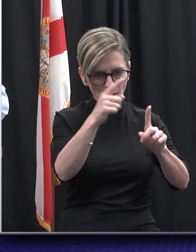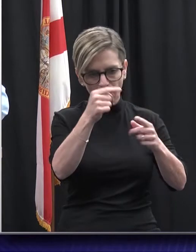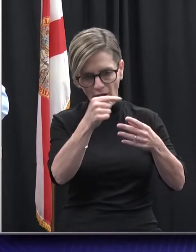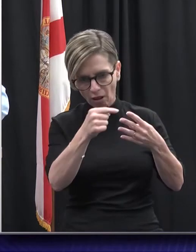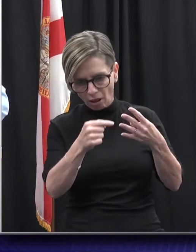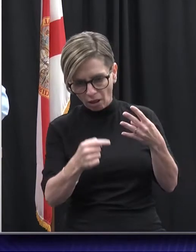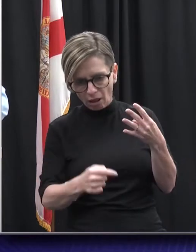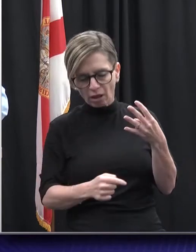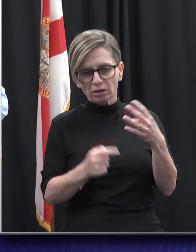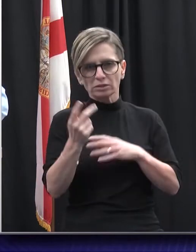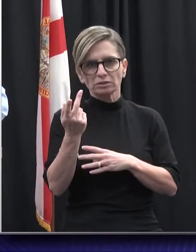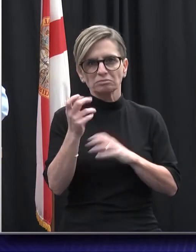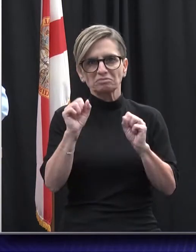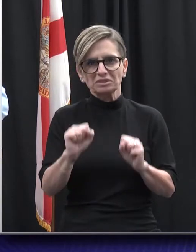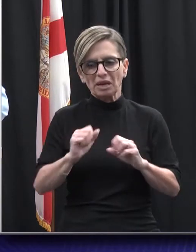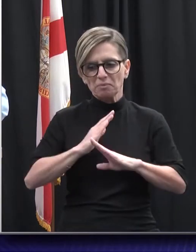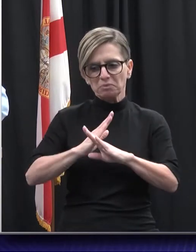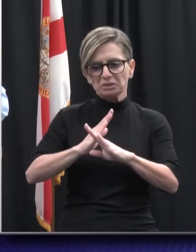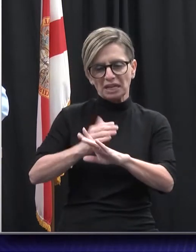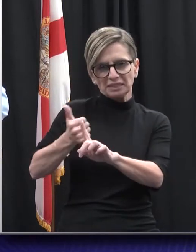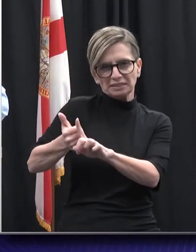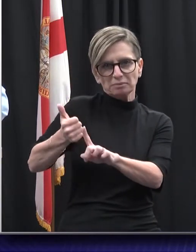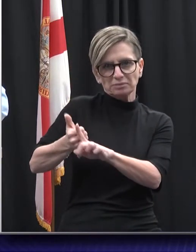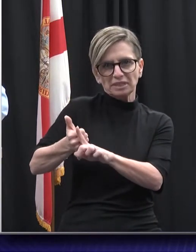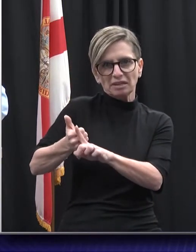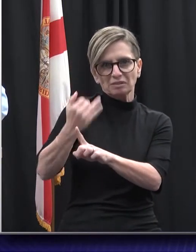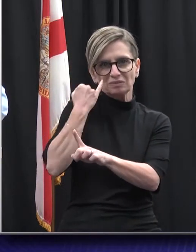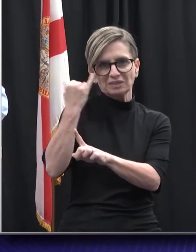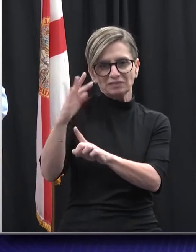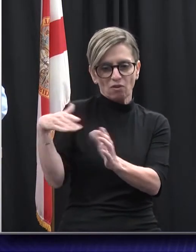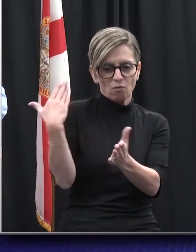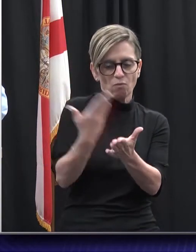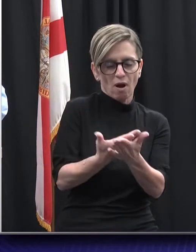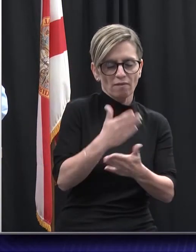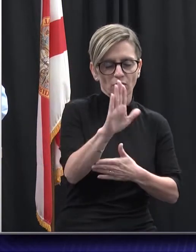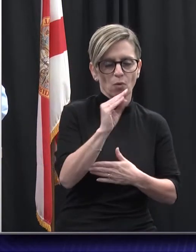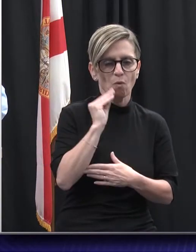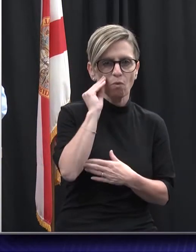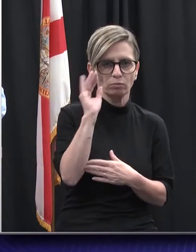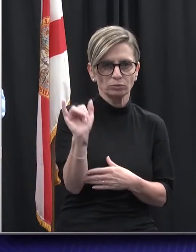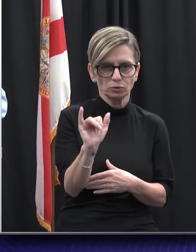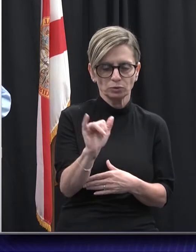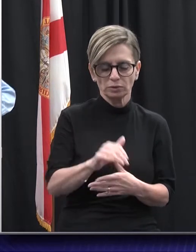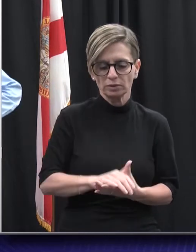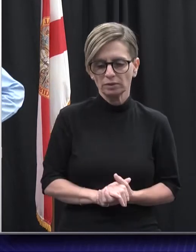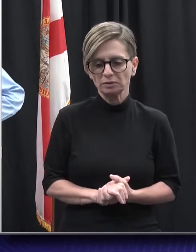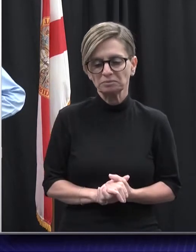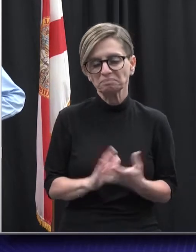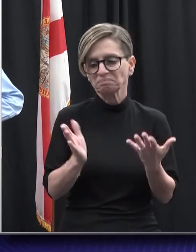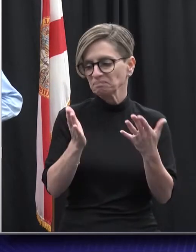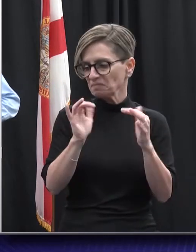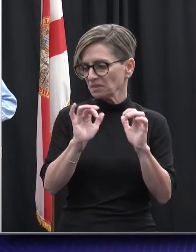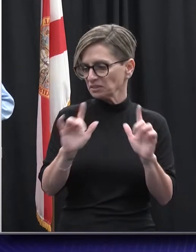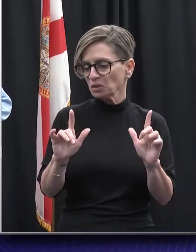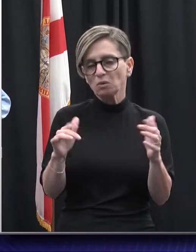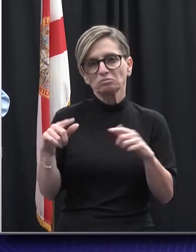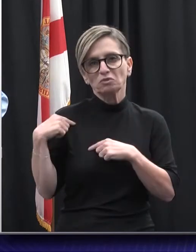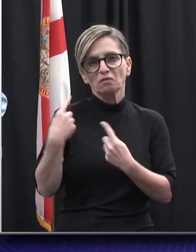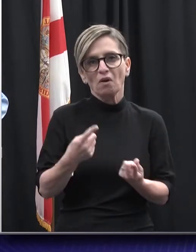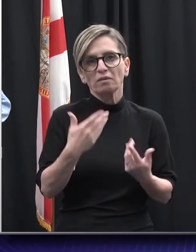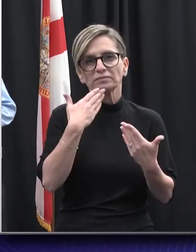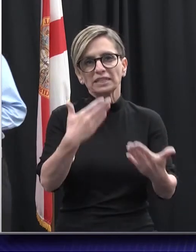just so that they can protect themselves as long as protect you when they arrive there. In that stage. Thank